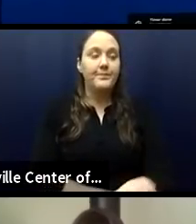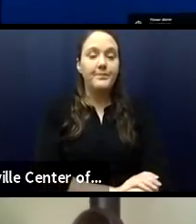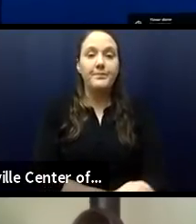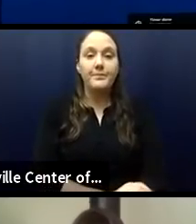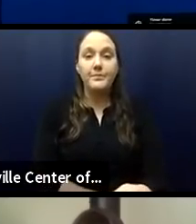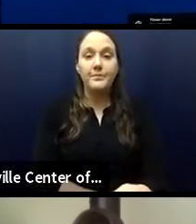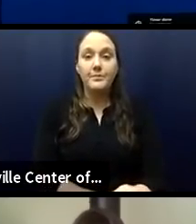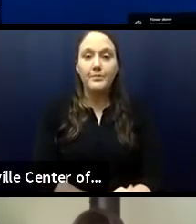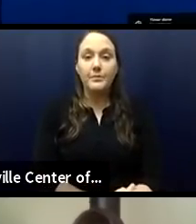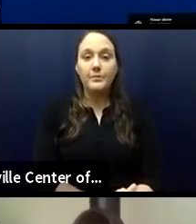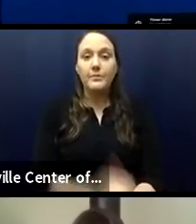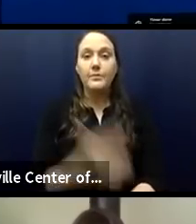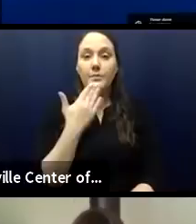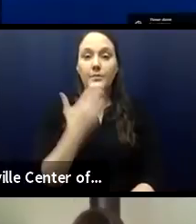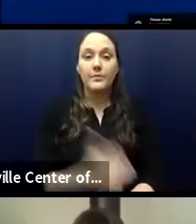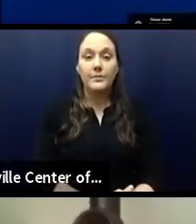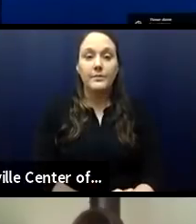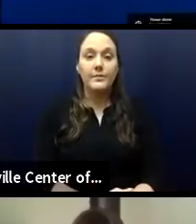Thank you, sir.